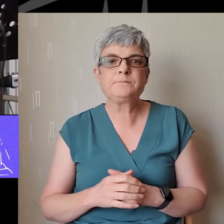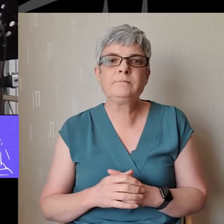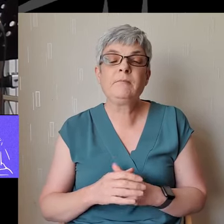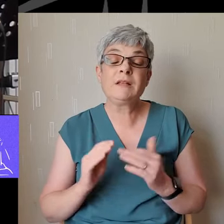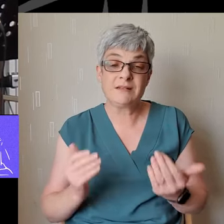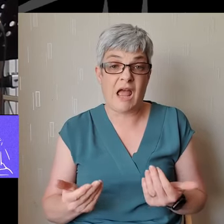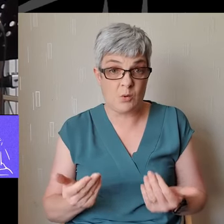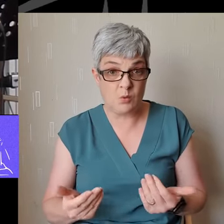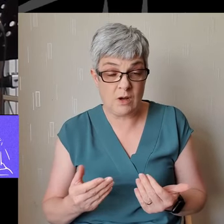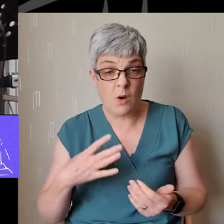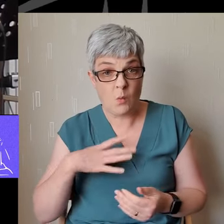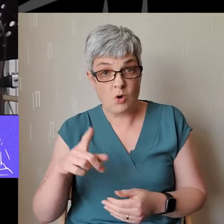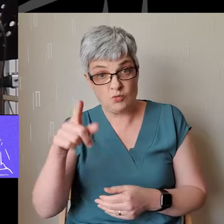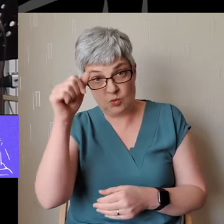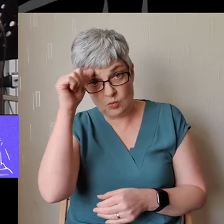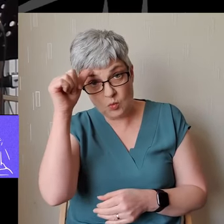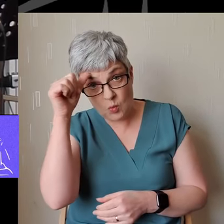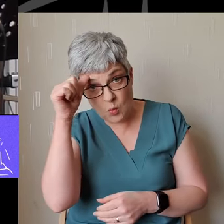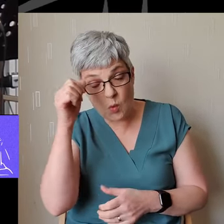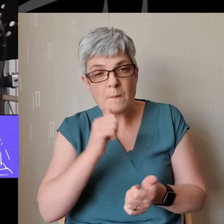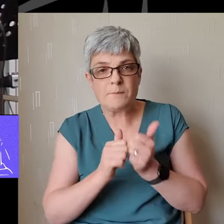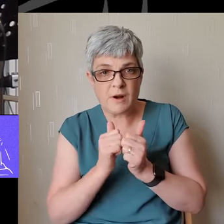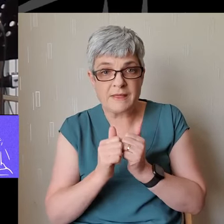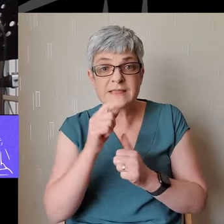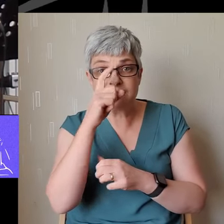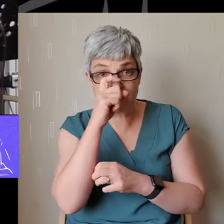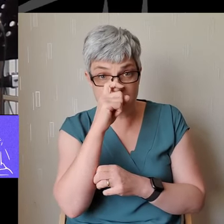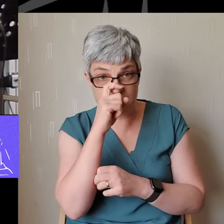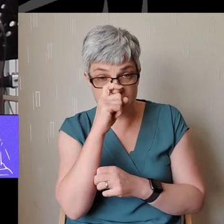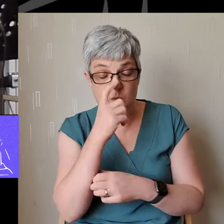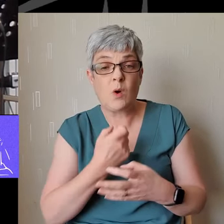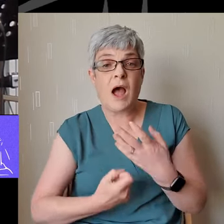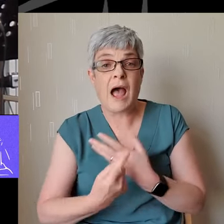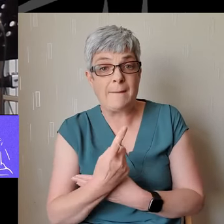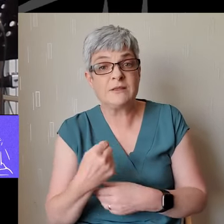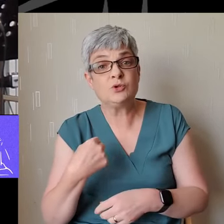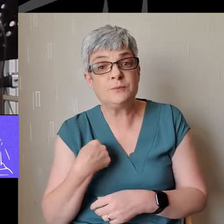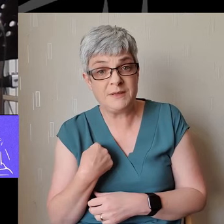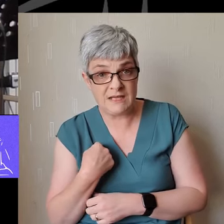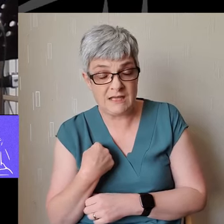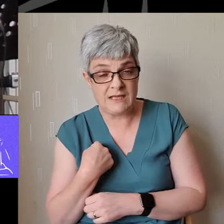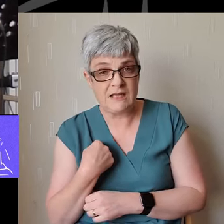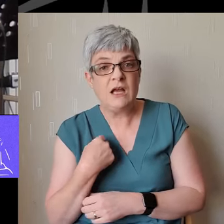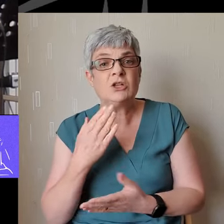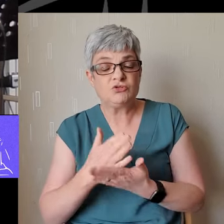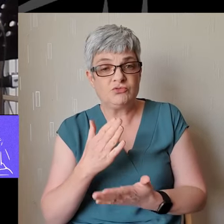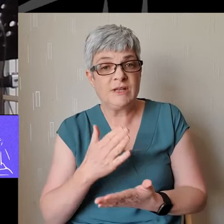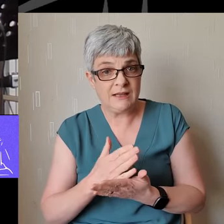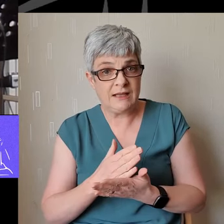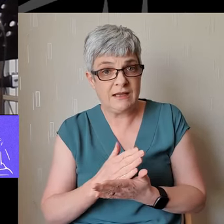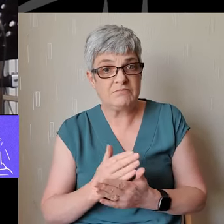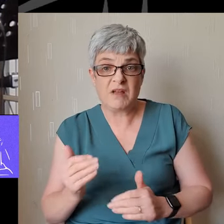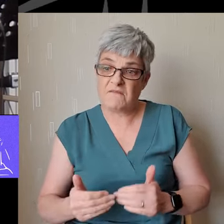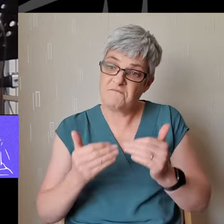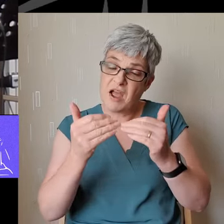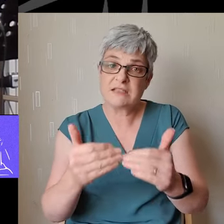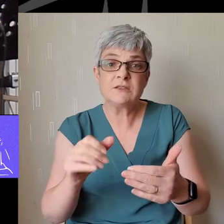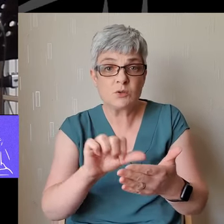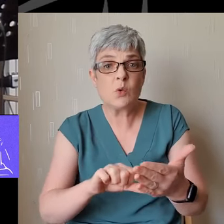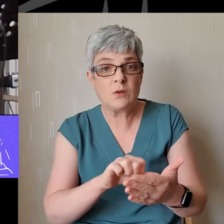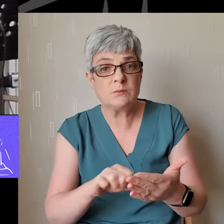Now I want you to know, brothers and sisters, that what has happened to me has actually served to advance the